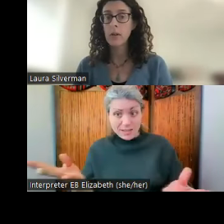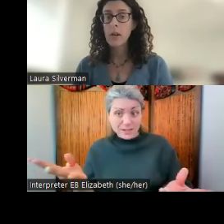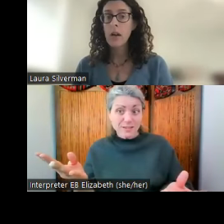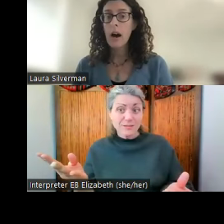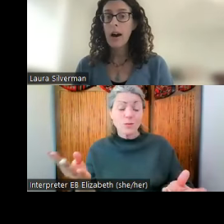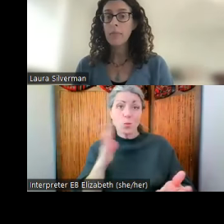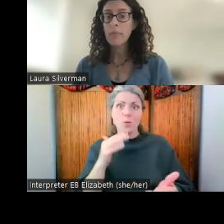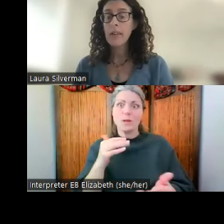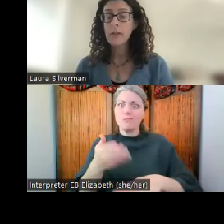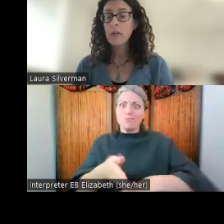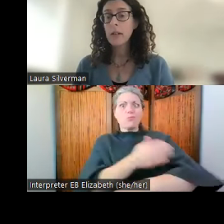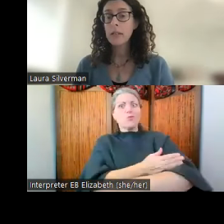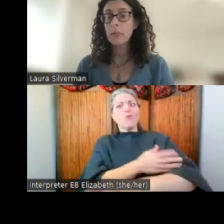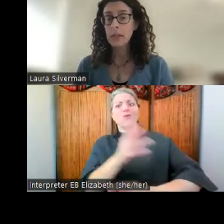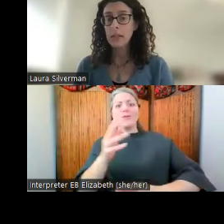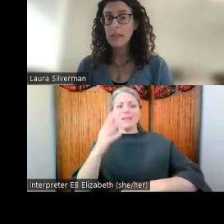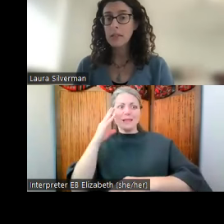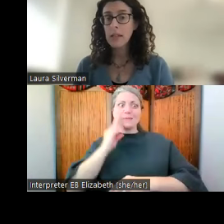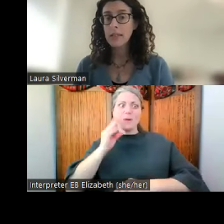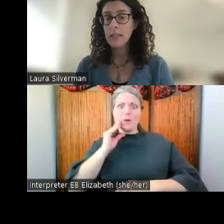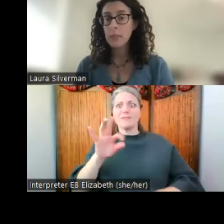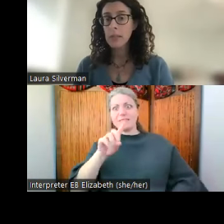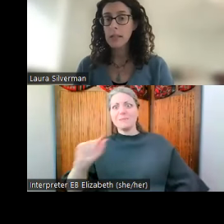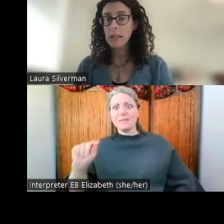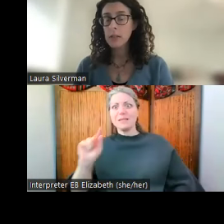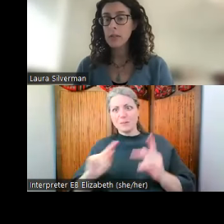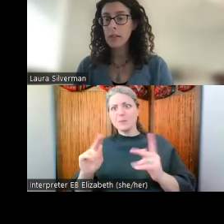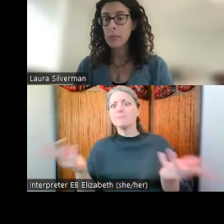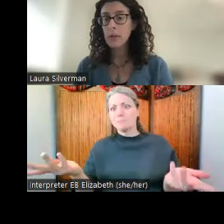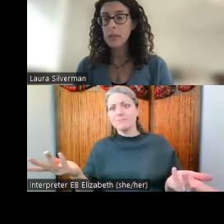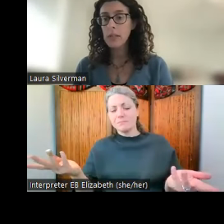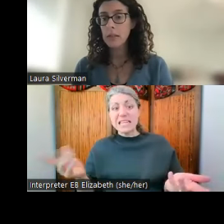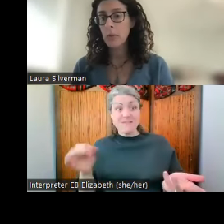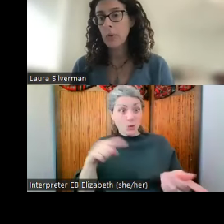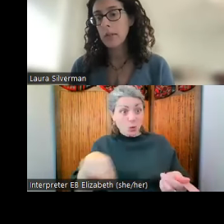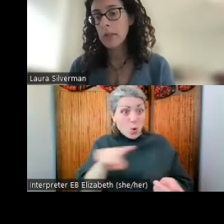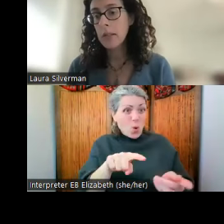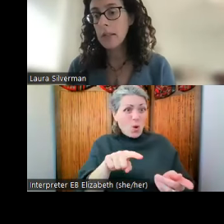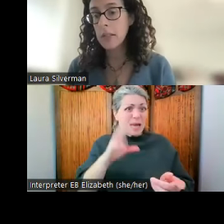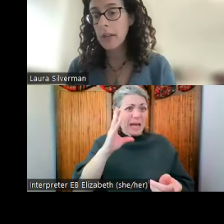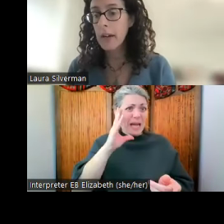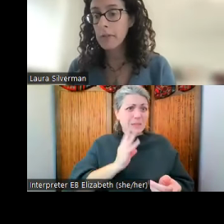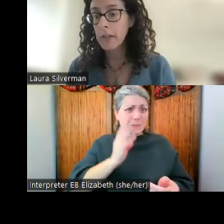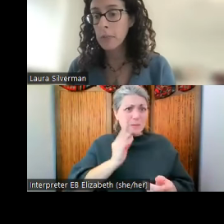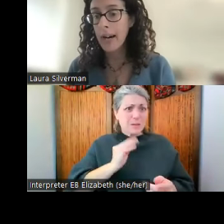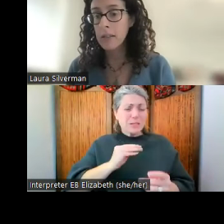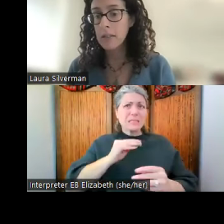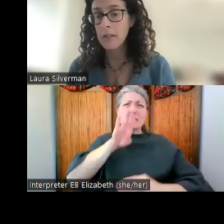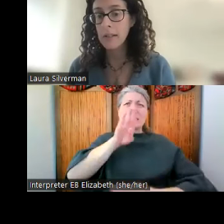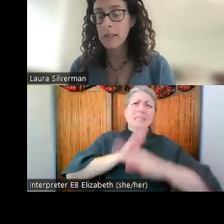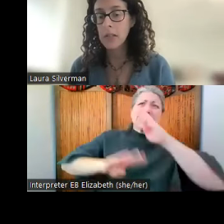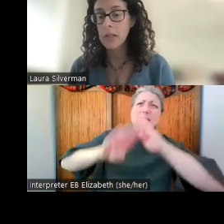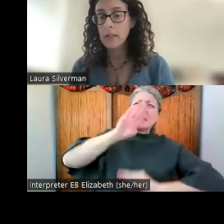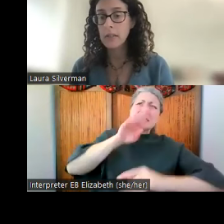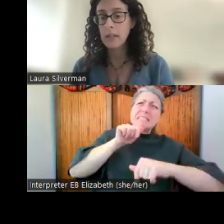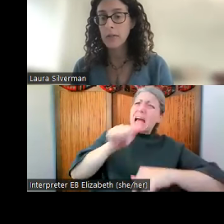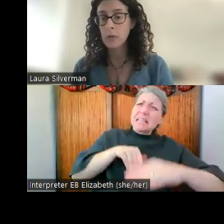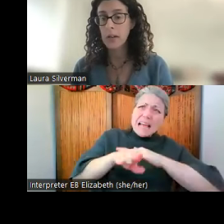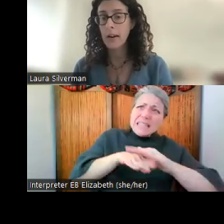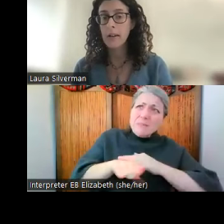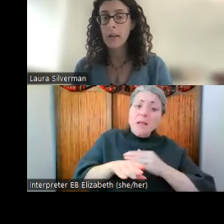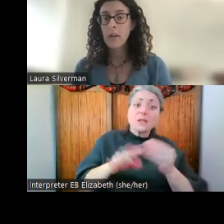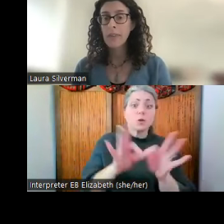So if you experience accessibility issues at the polls, it's important to share that feedback so that it can change in